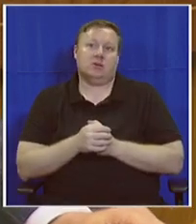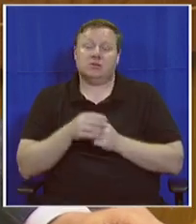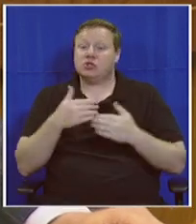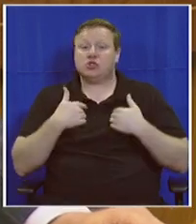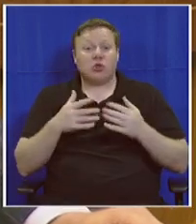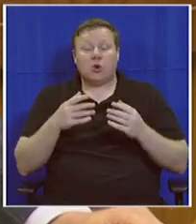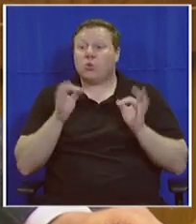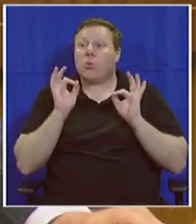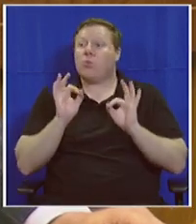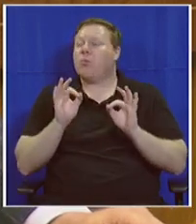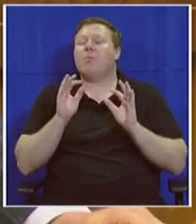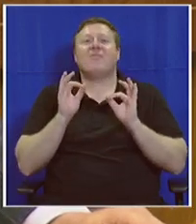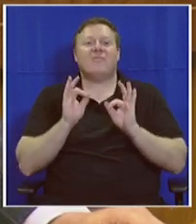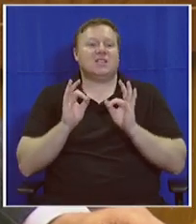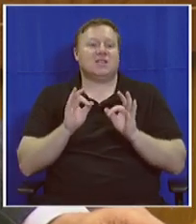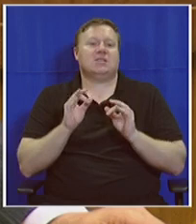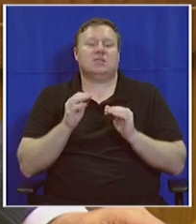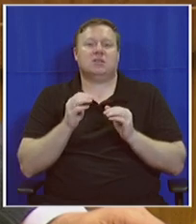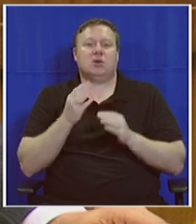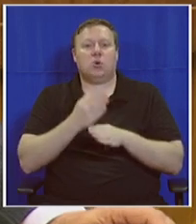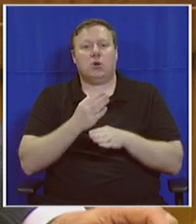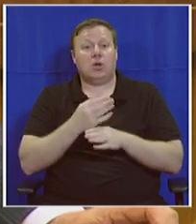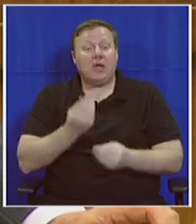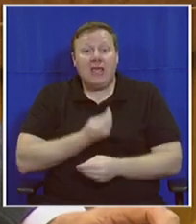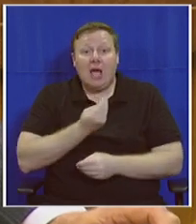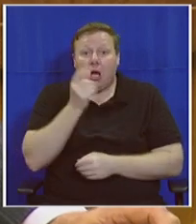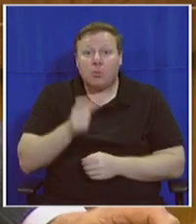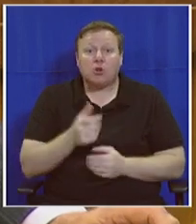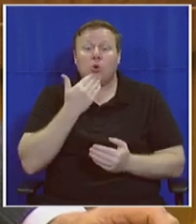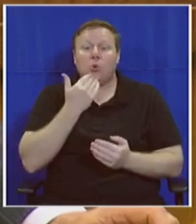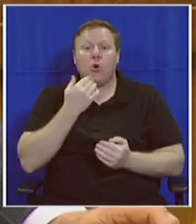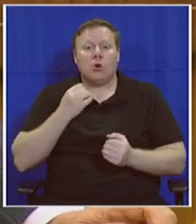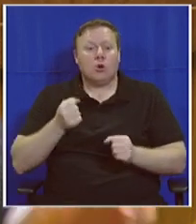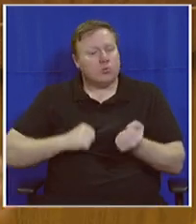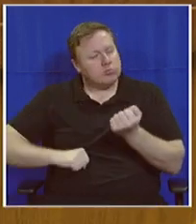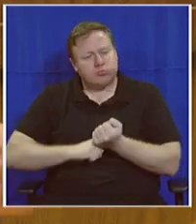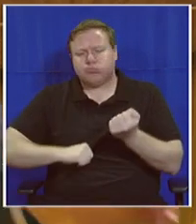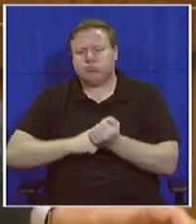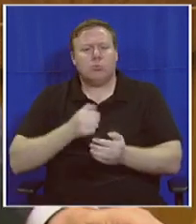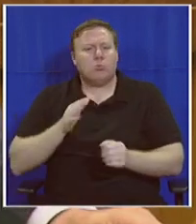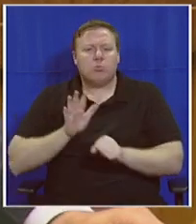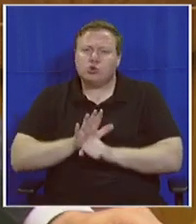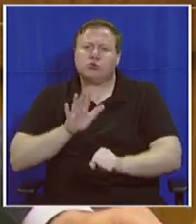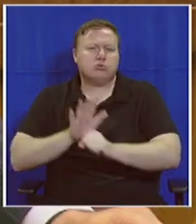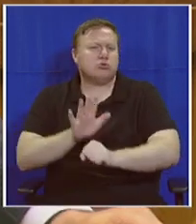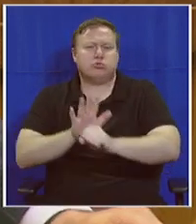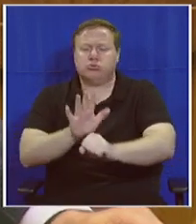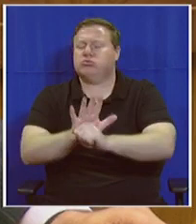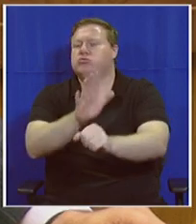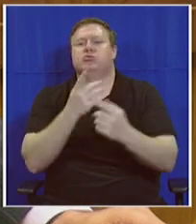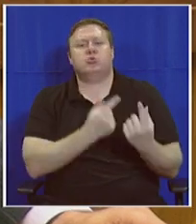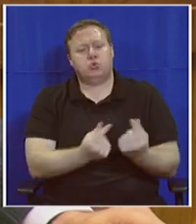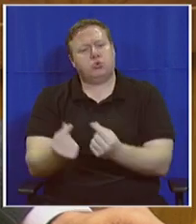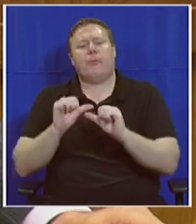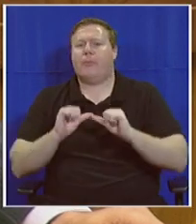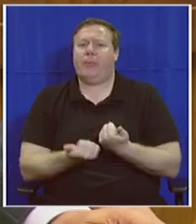career. She was a young person who made great strides in Parliament in the short time that she was here, and